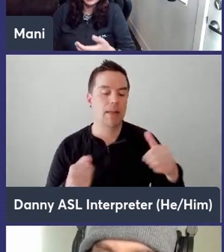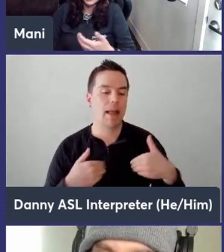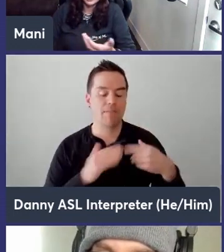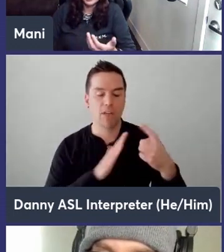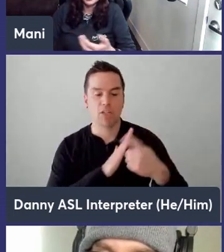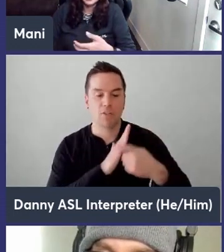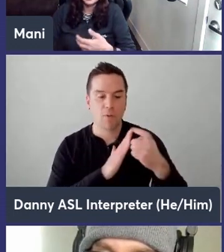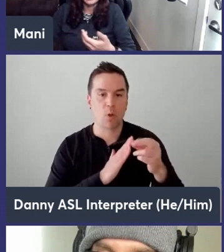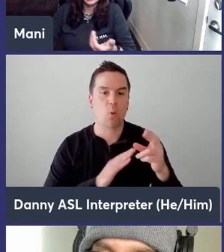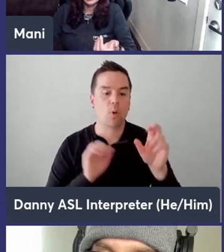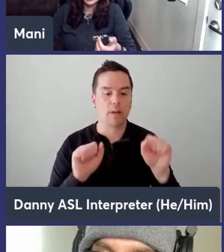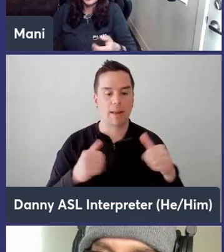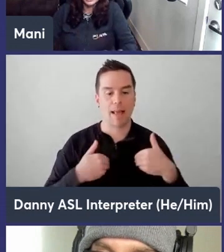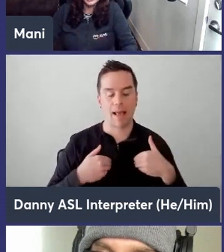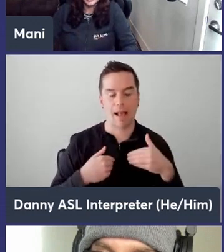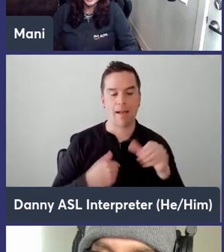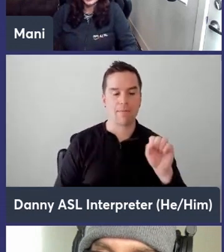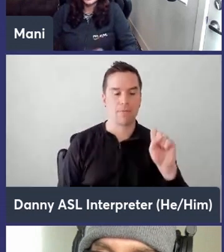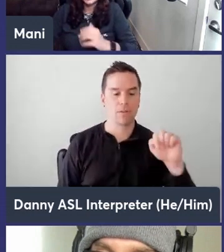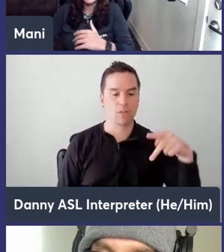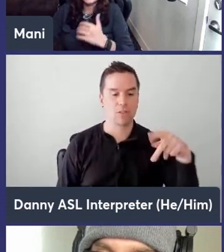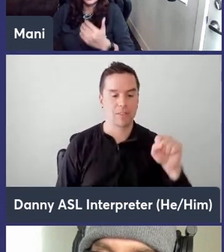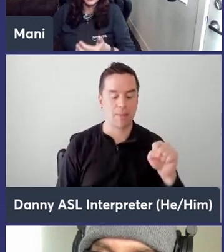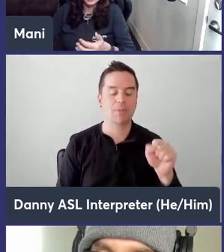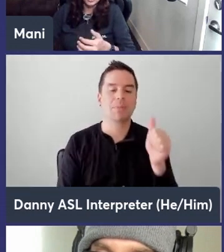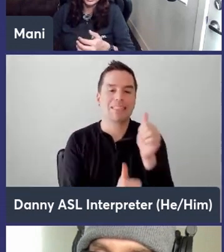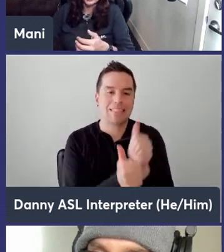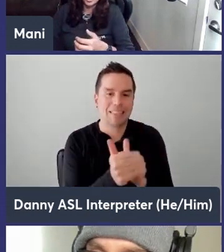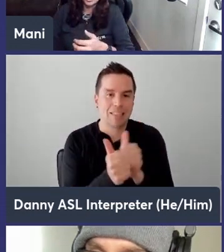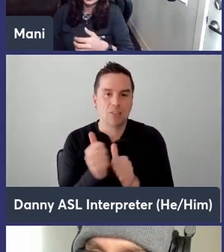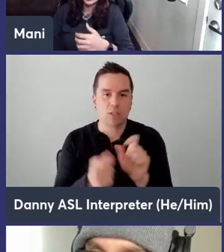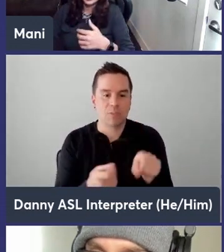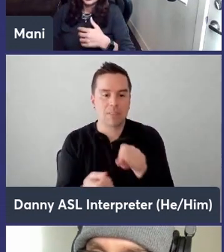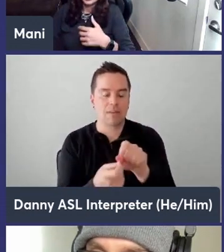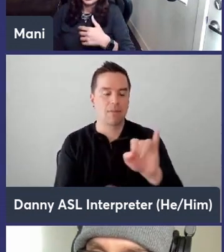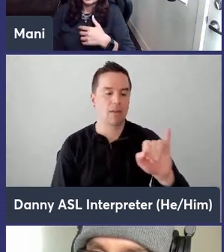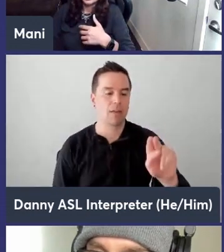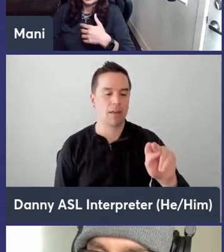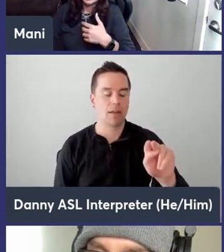in, your steps can be iterations as well. So it depends on when you want to log